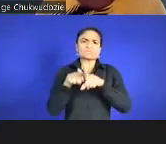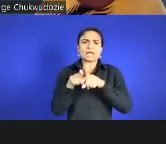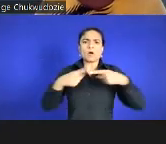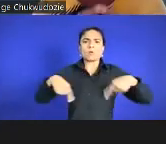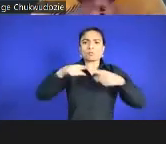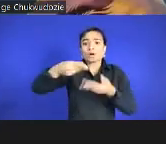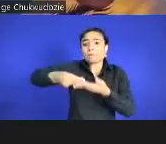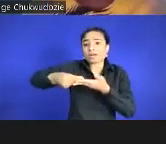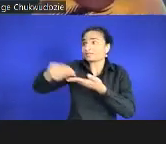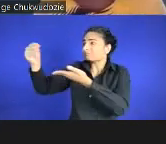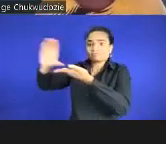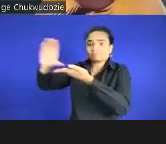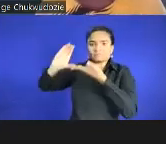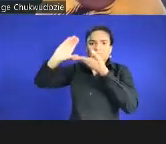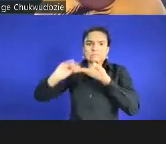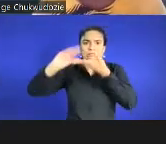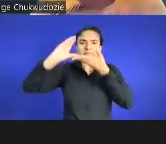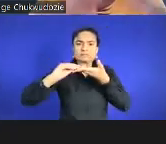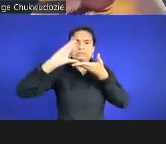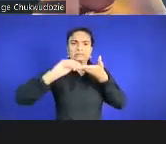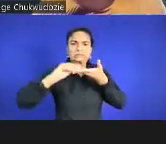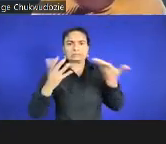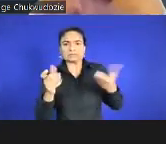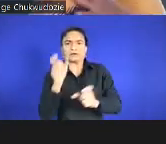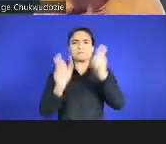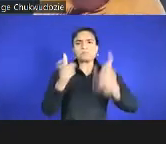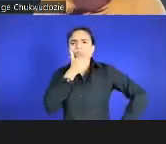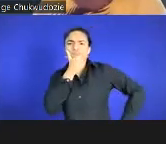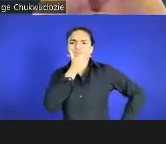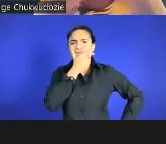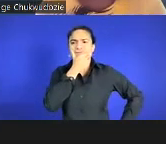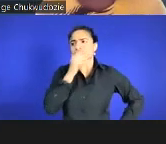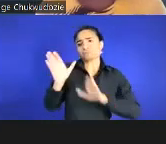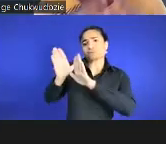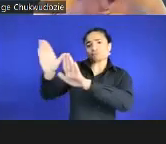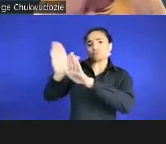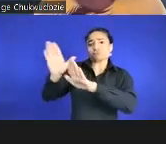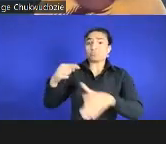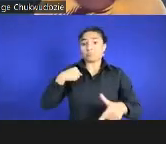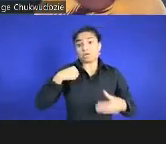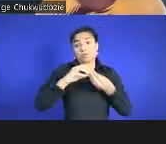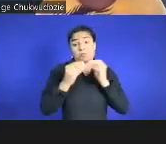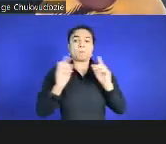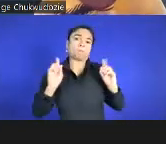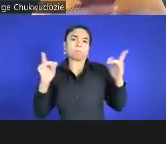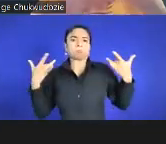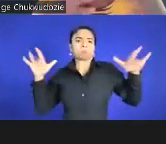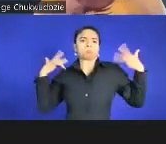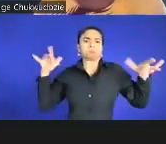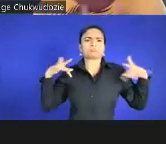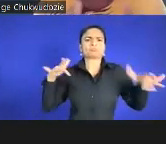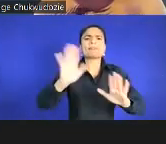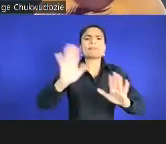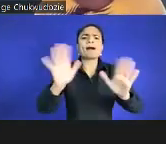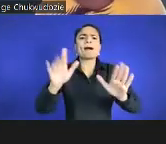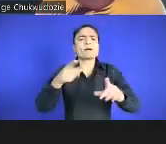everyone. Everyone needs to be involved in that, because as you're setting up even for the community, you're also setting up, for the organization, and